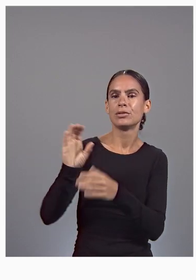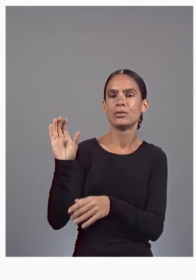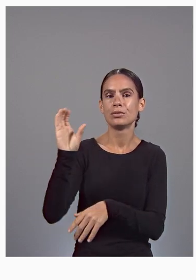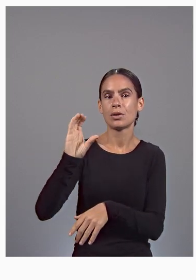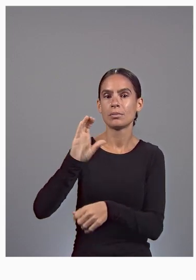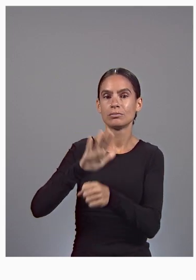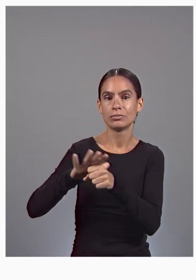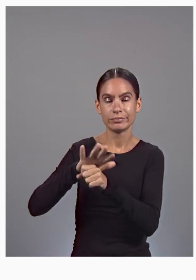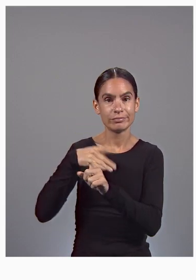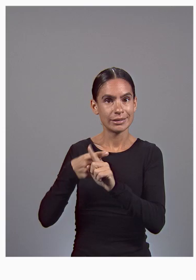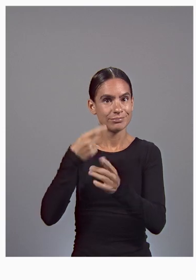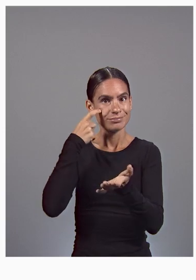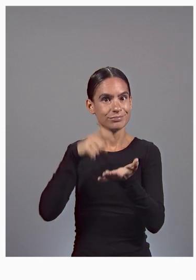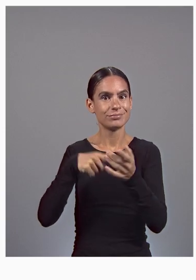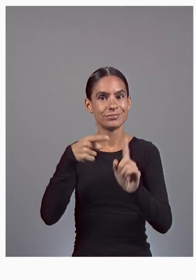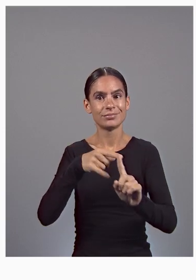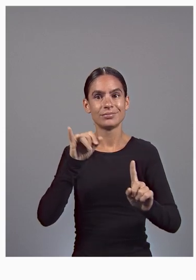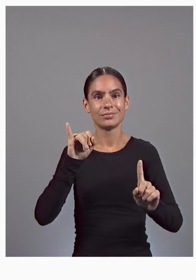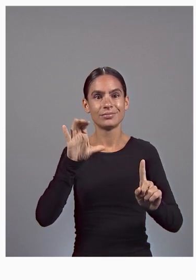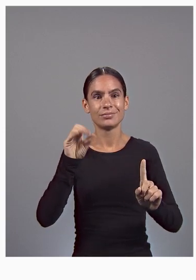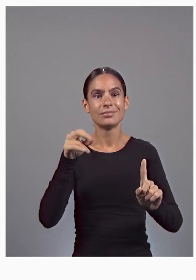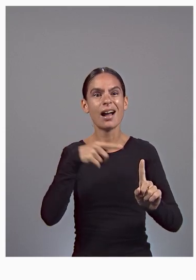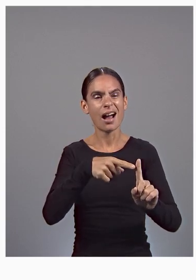that can make a very big difference.